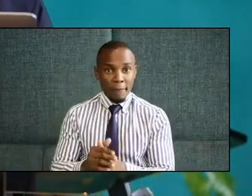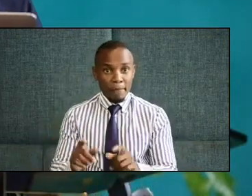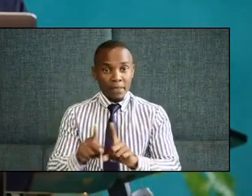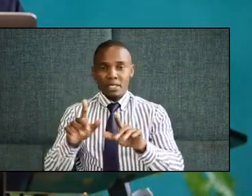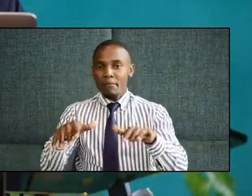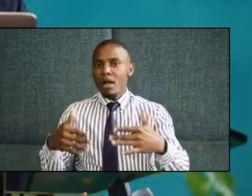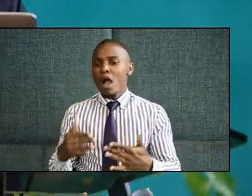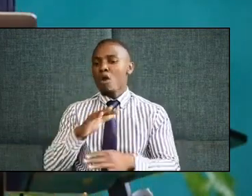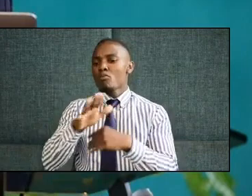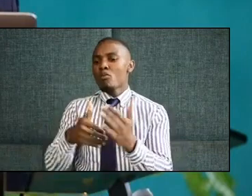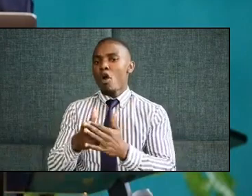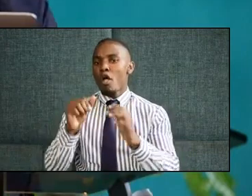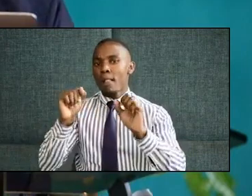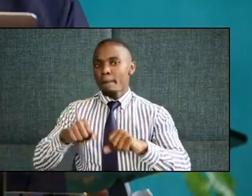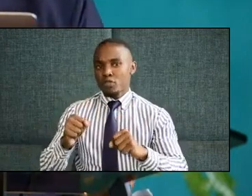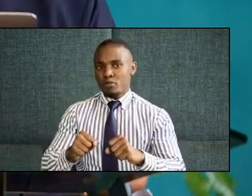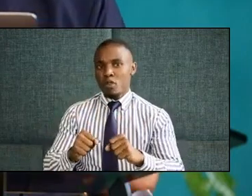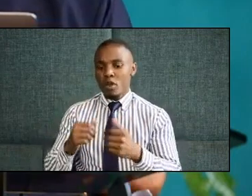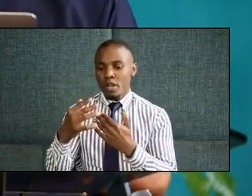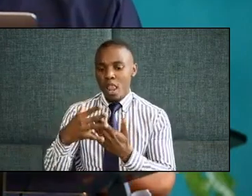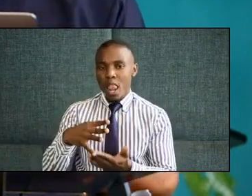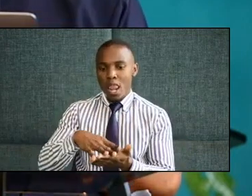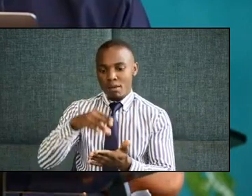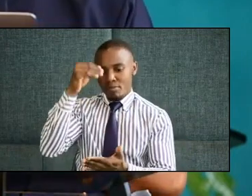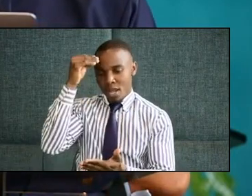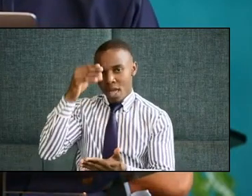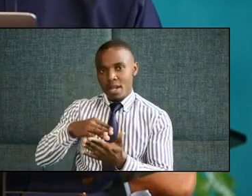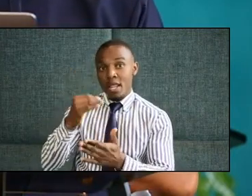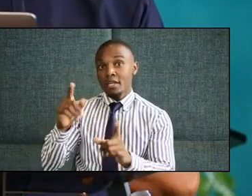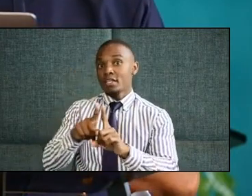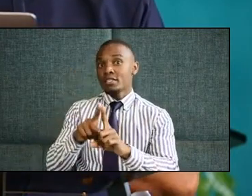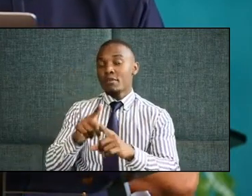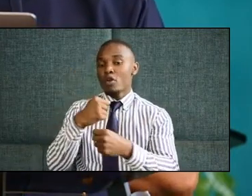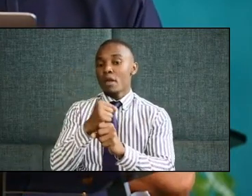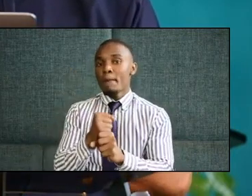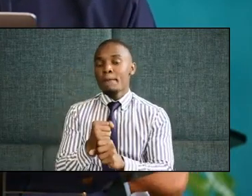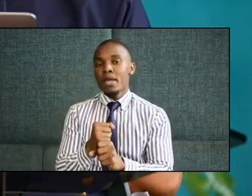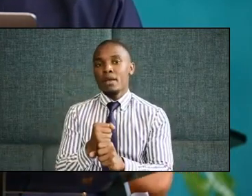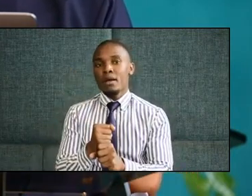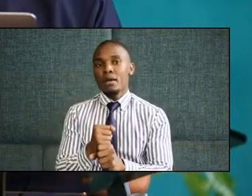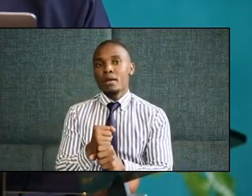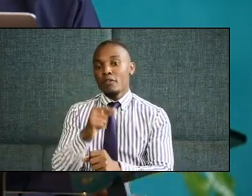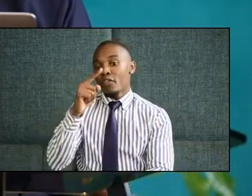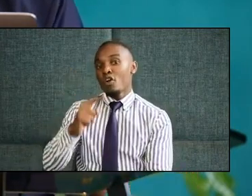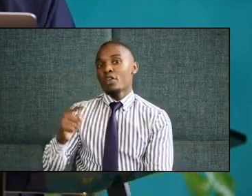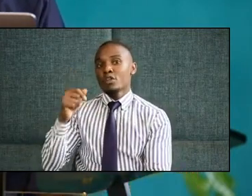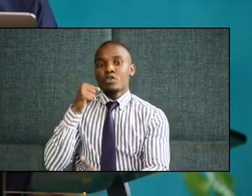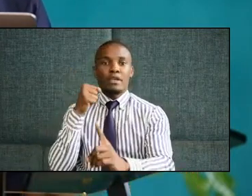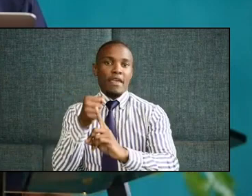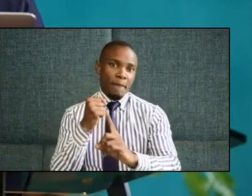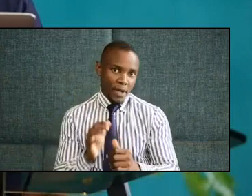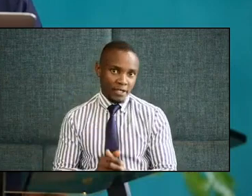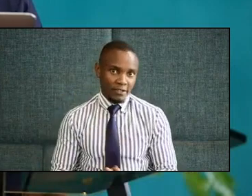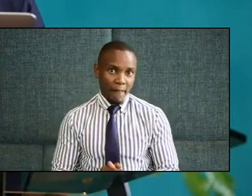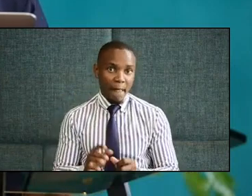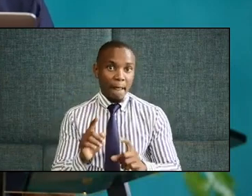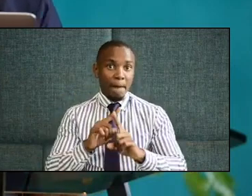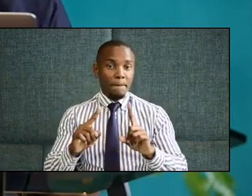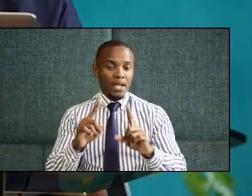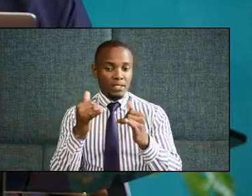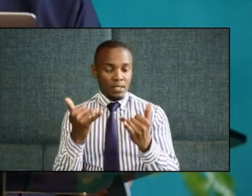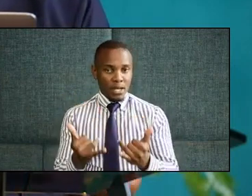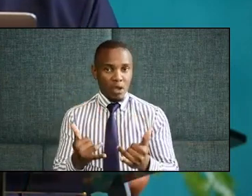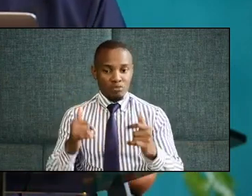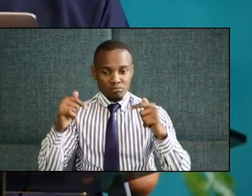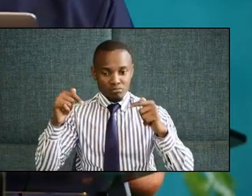and how we can all learn around it and make the necessary impact we ought to make. But for this